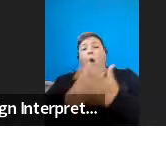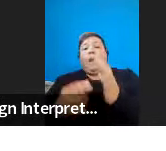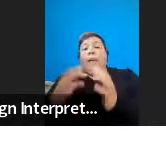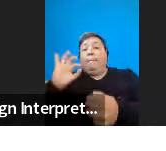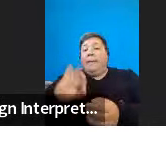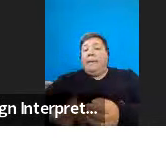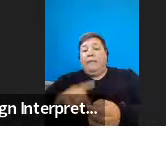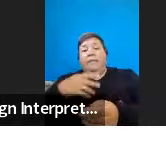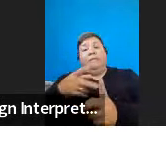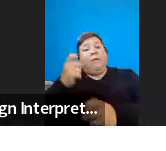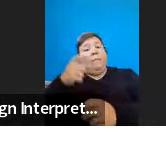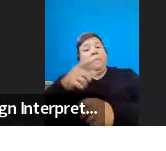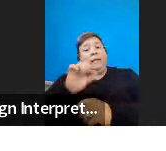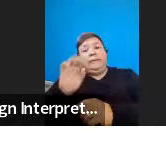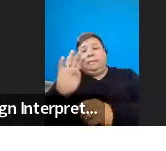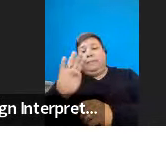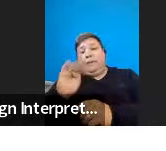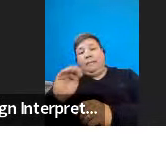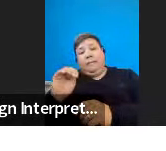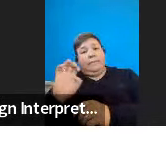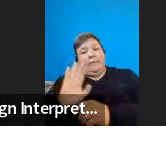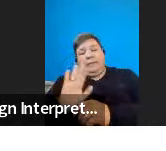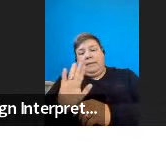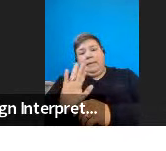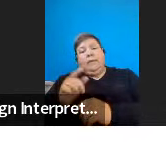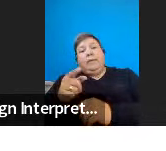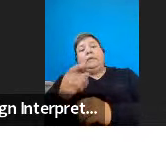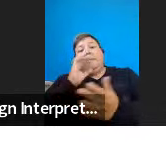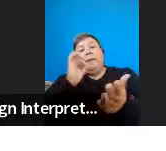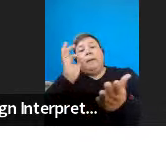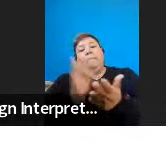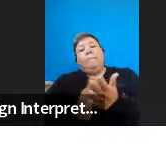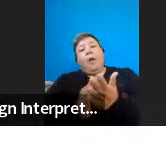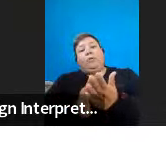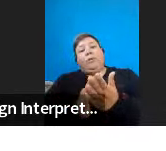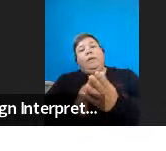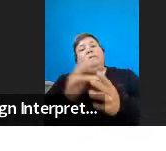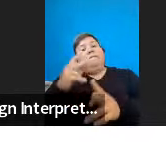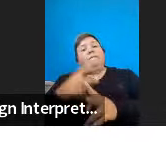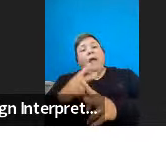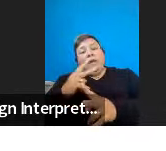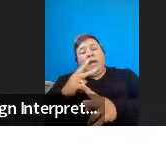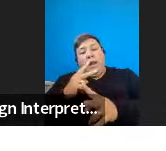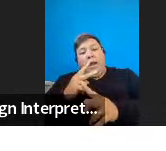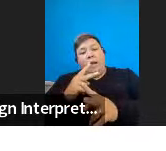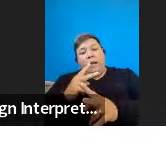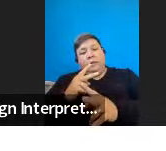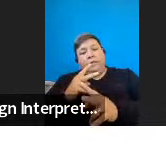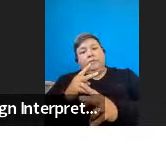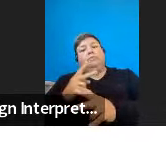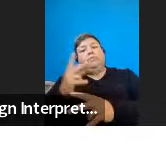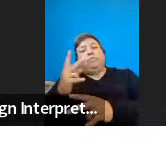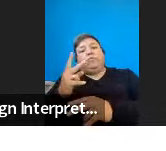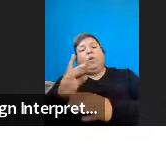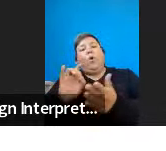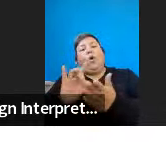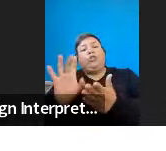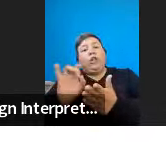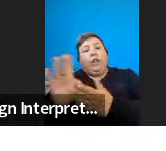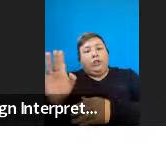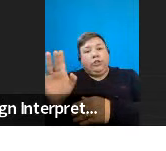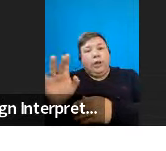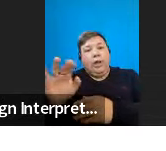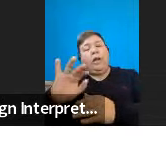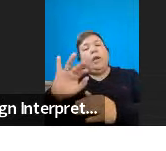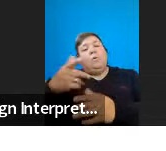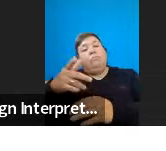SMMEs could have. This, again, it is proposals. It is not yet finalized. There are still internal consultations in SARS that are looking into